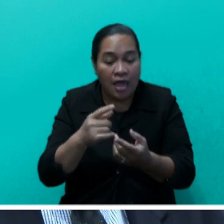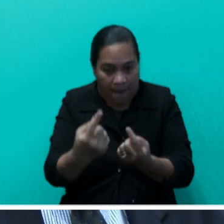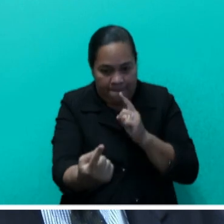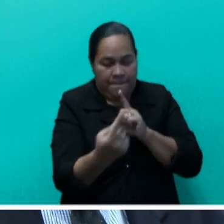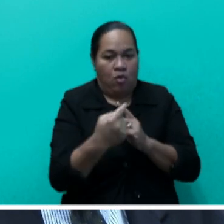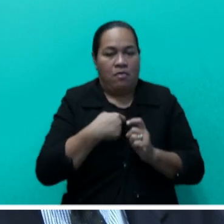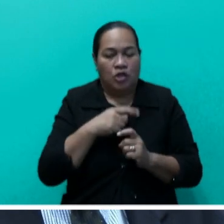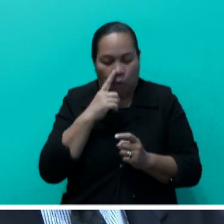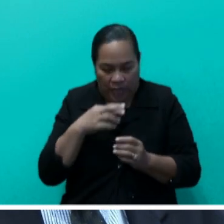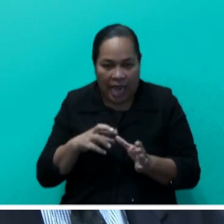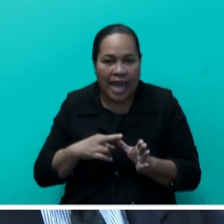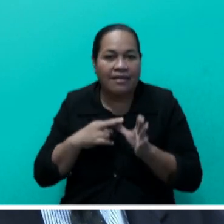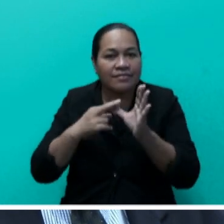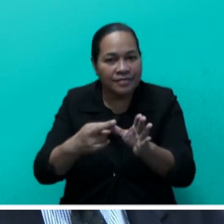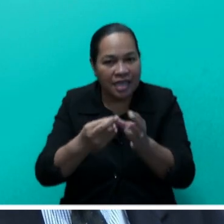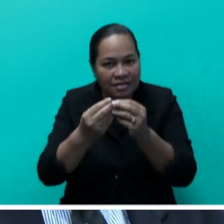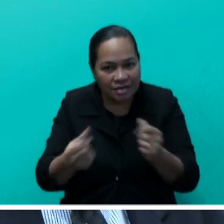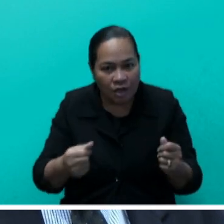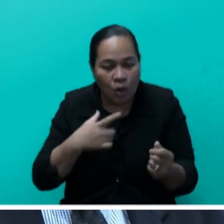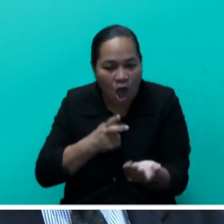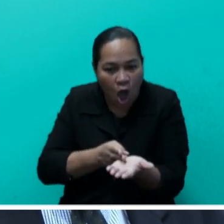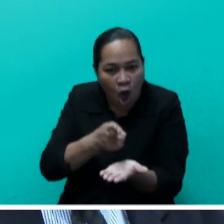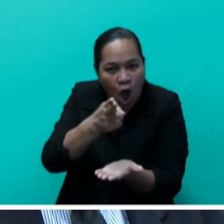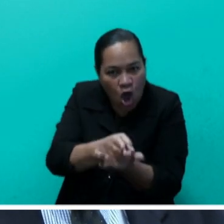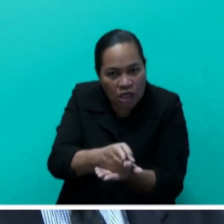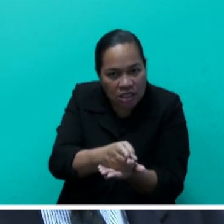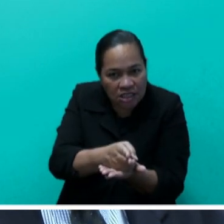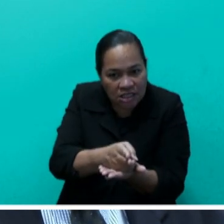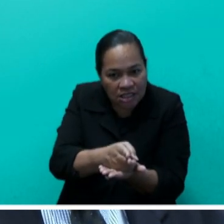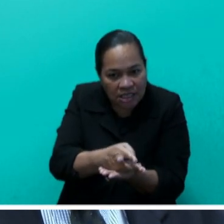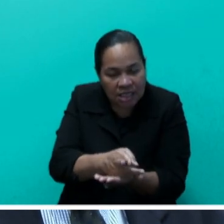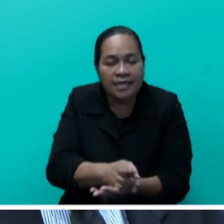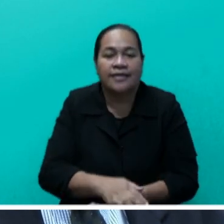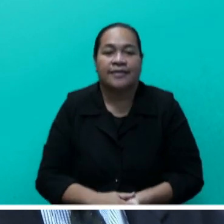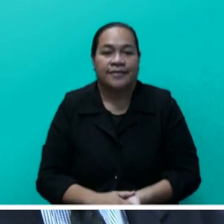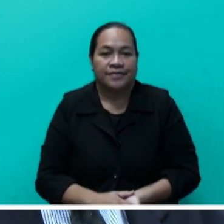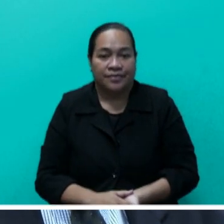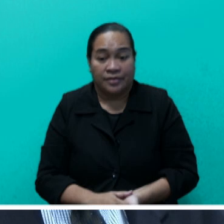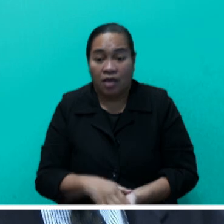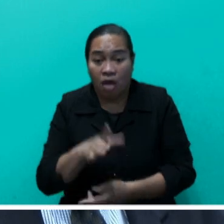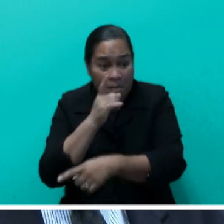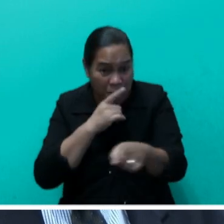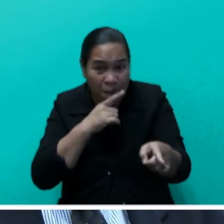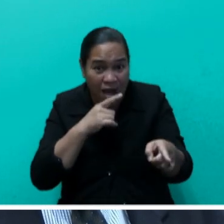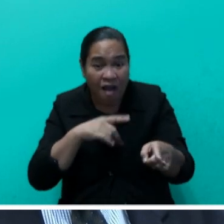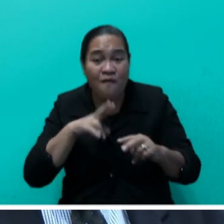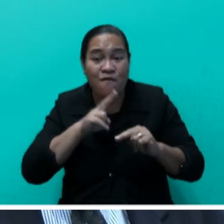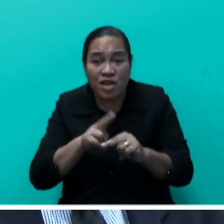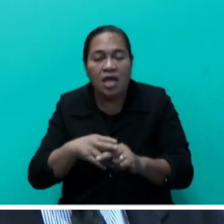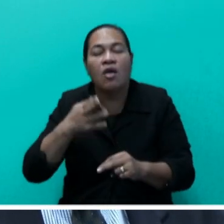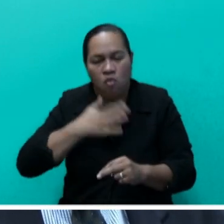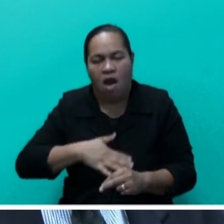and address everything with honesty and sincerity. The people of Fiji require